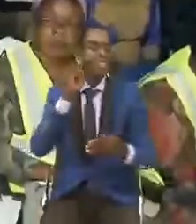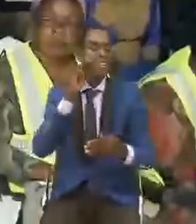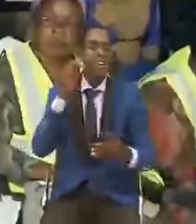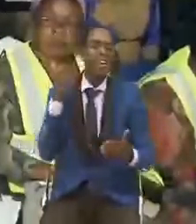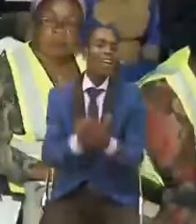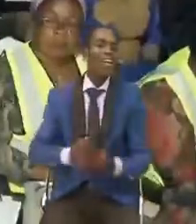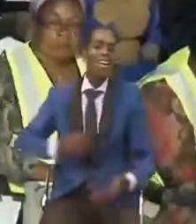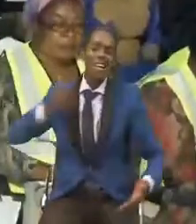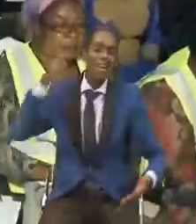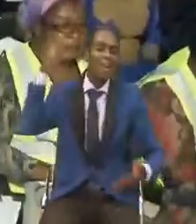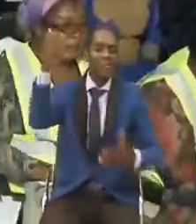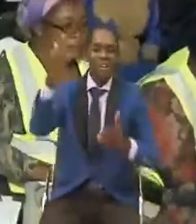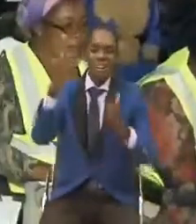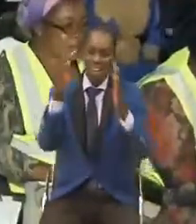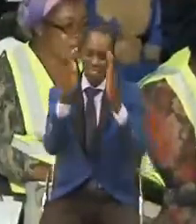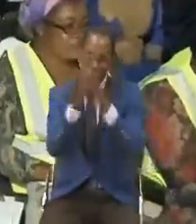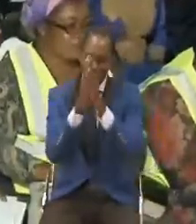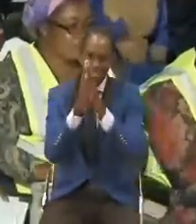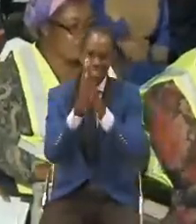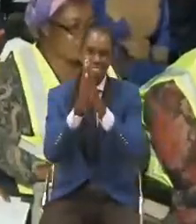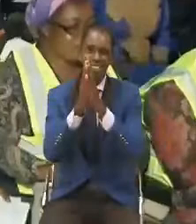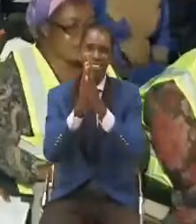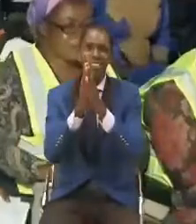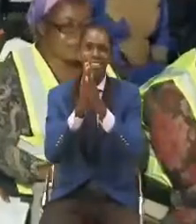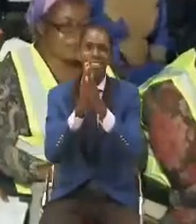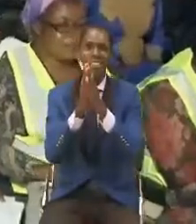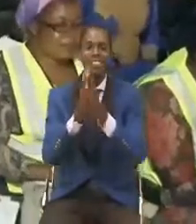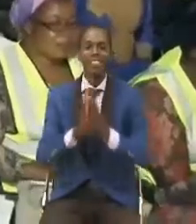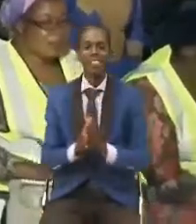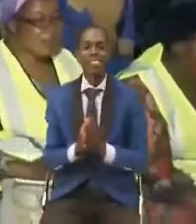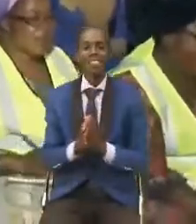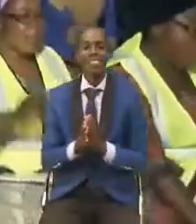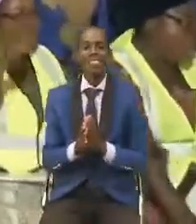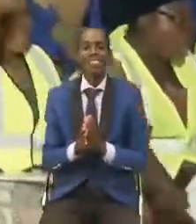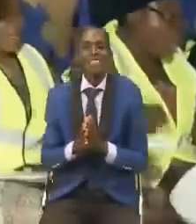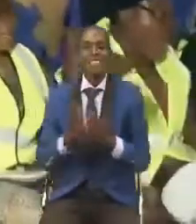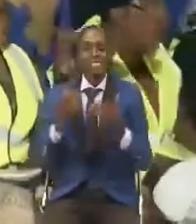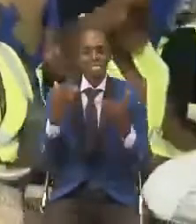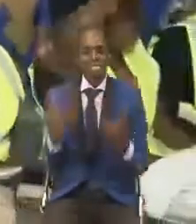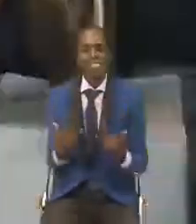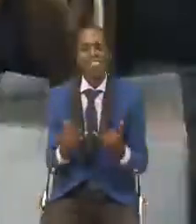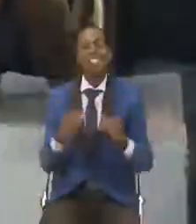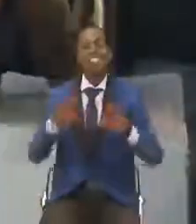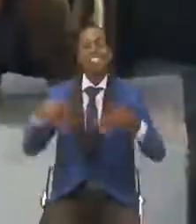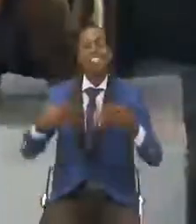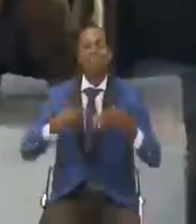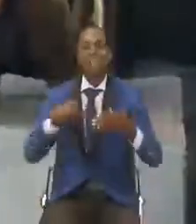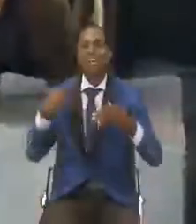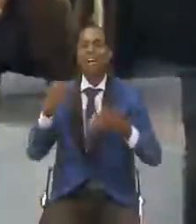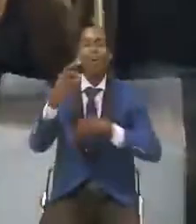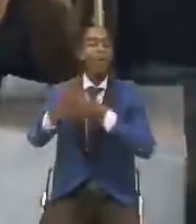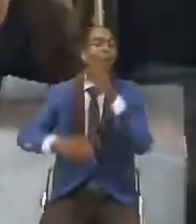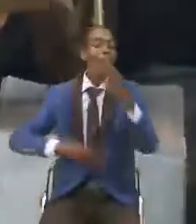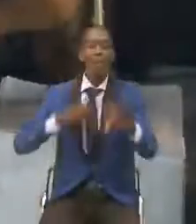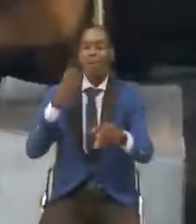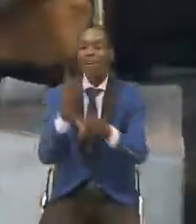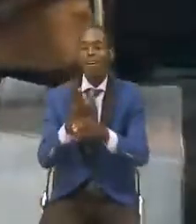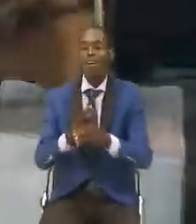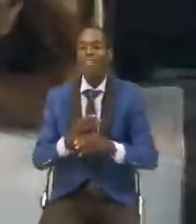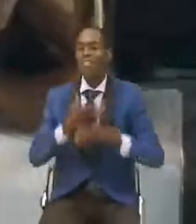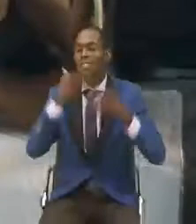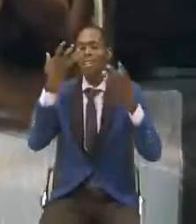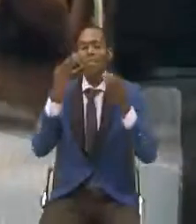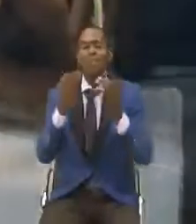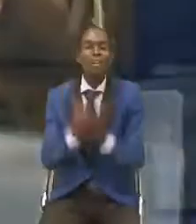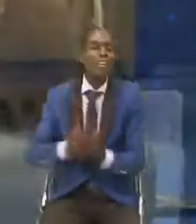potakota reverse amen give me nigerian amen now and then give me